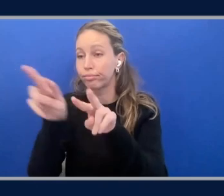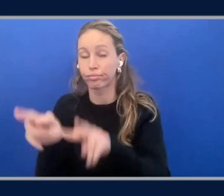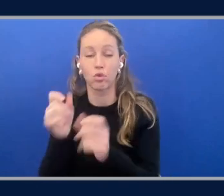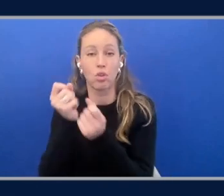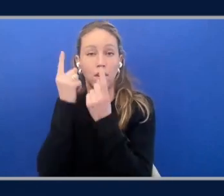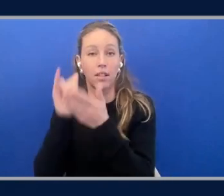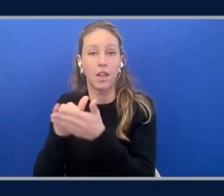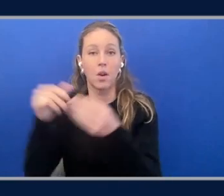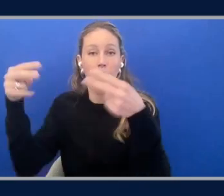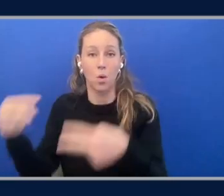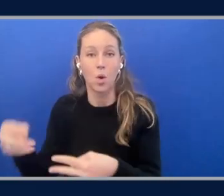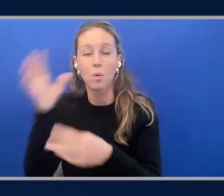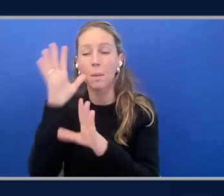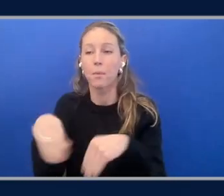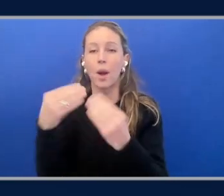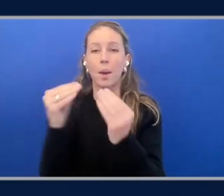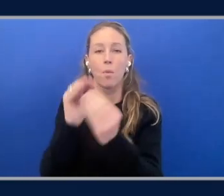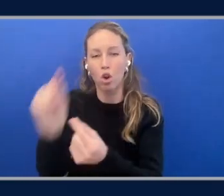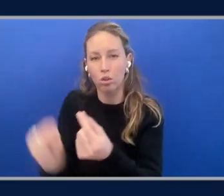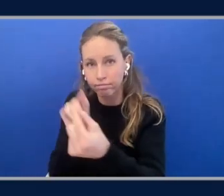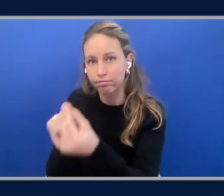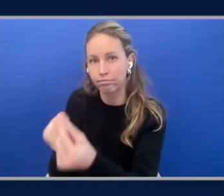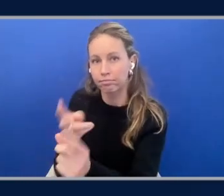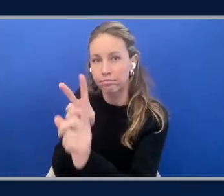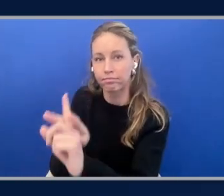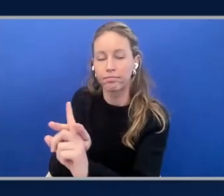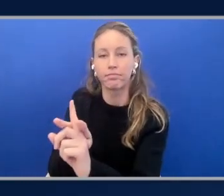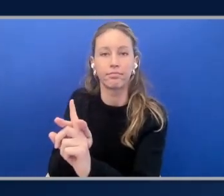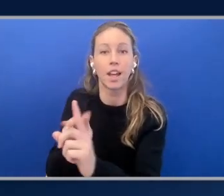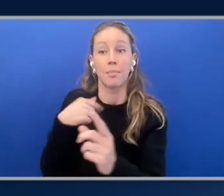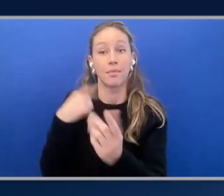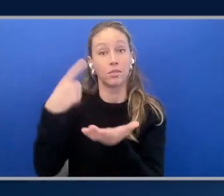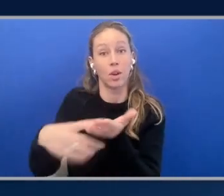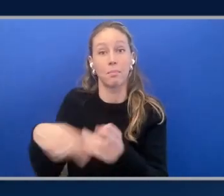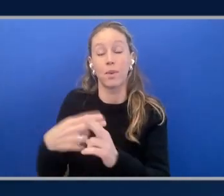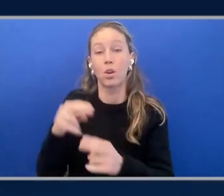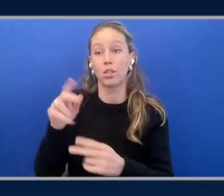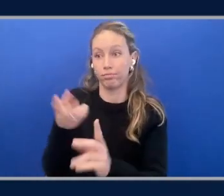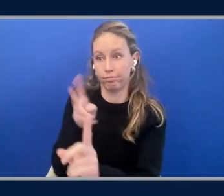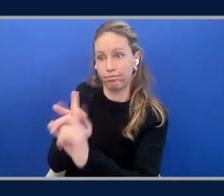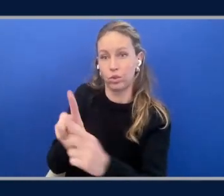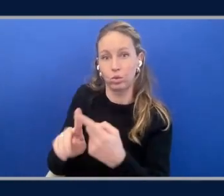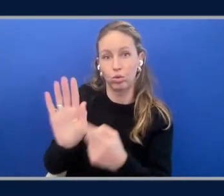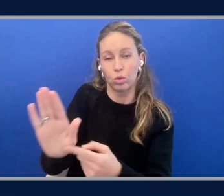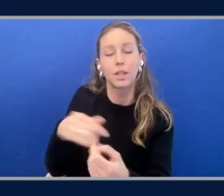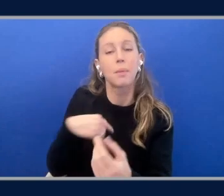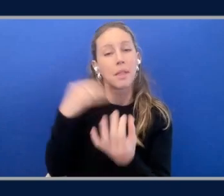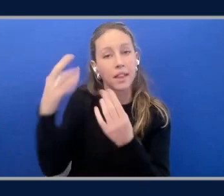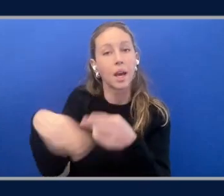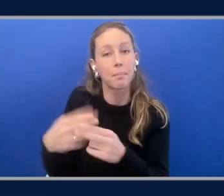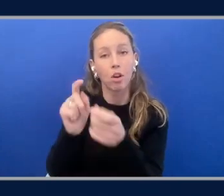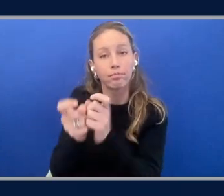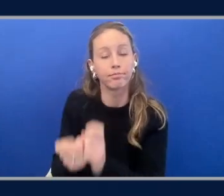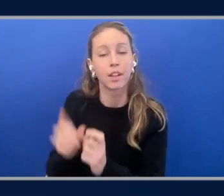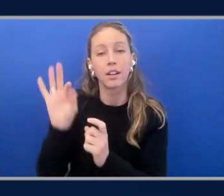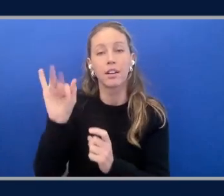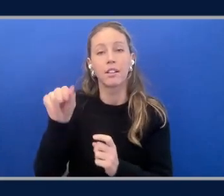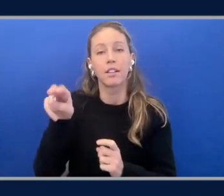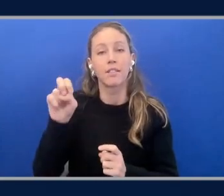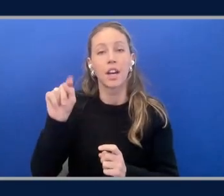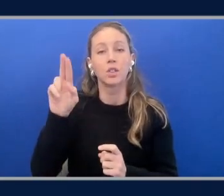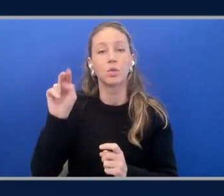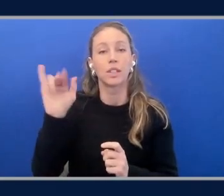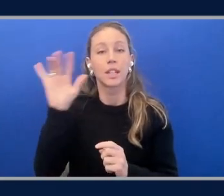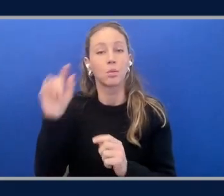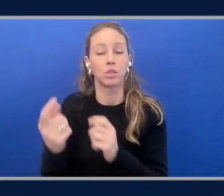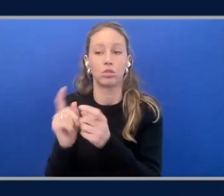delivering more relevant results. When I think about relevancy, I'm thinking about both fine-tuning, so actually changing the weights of the model,